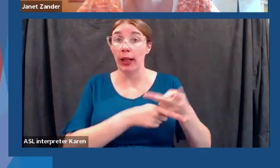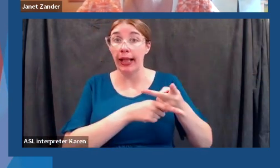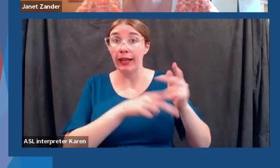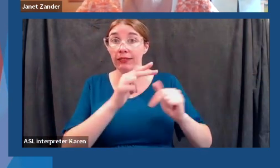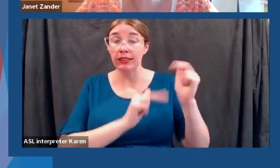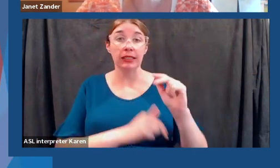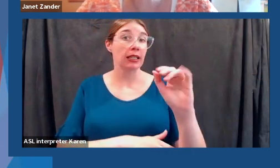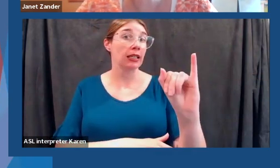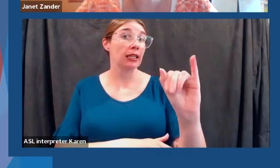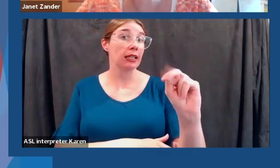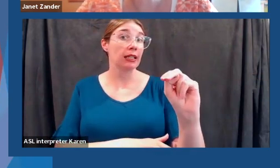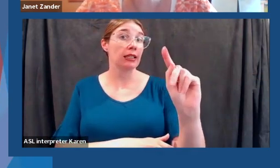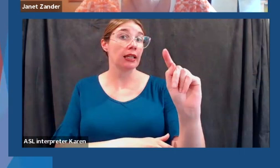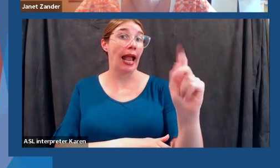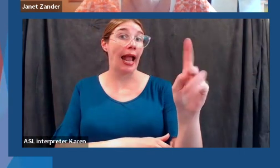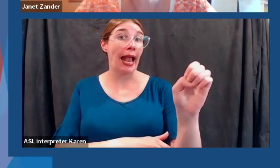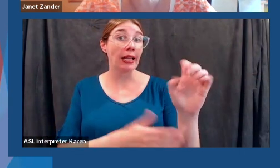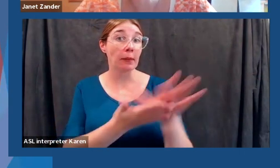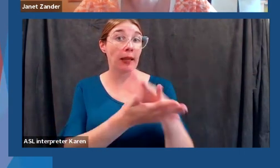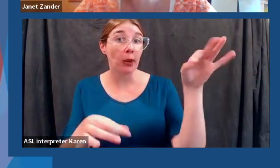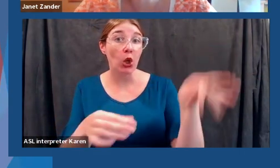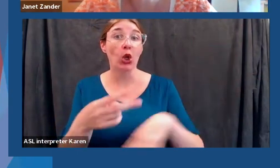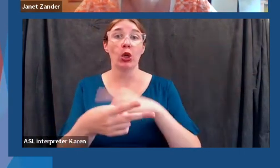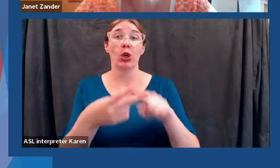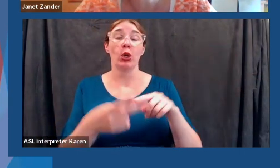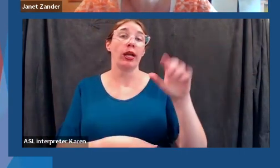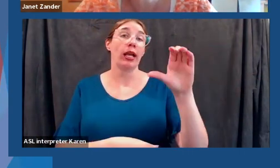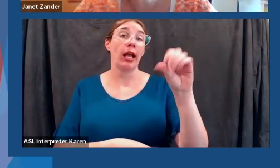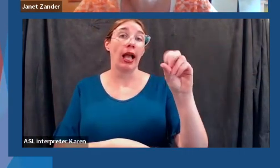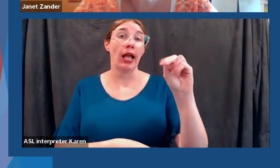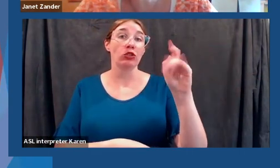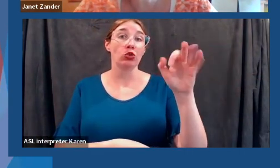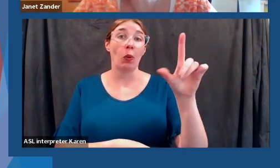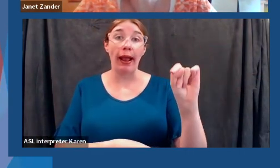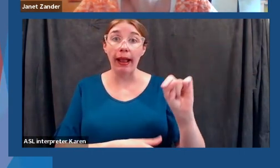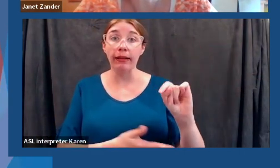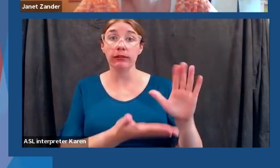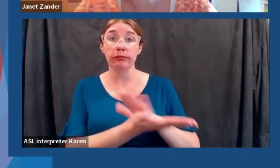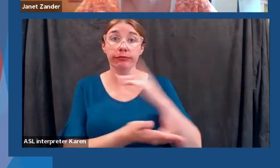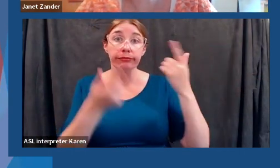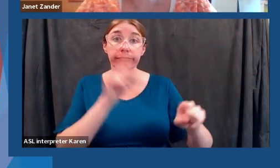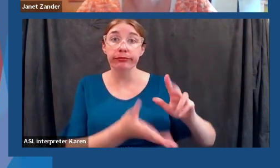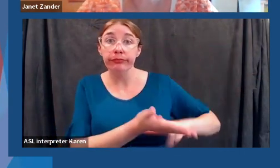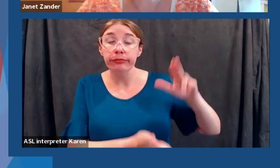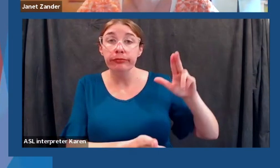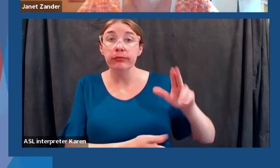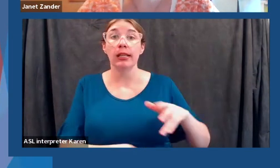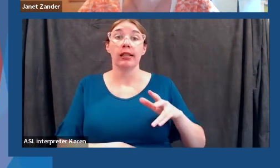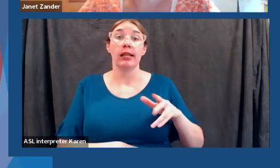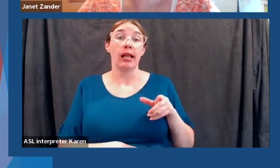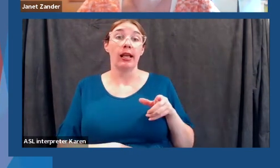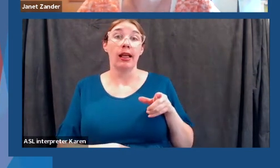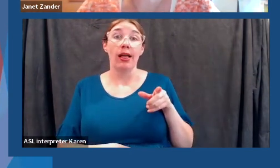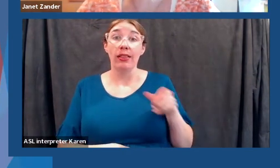or a contract from the residential facility can be used as proof of residence, and that specific room number for that person is